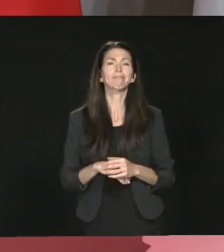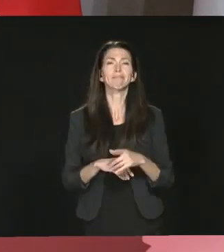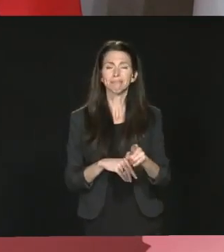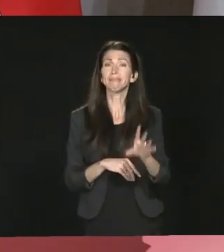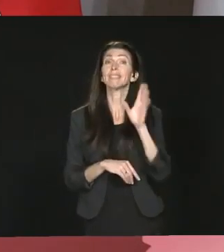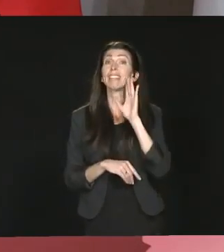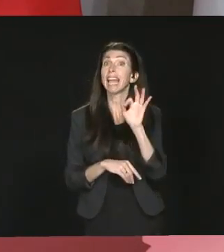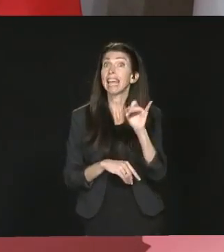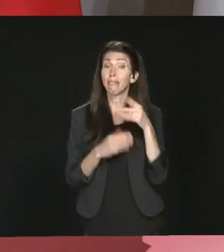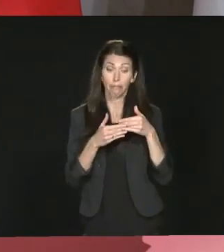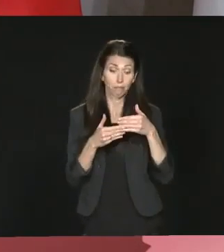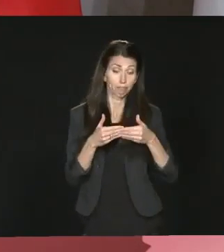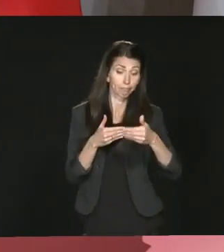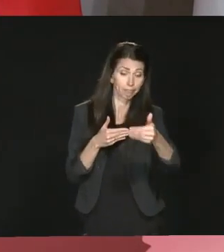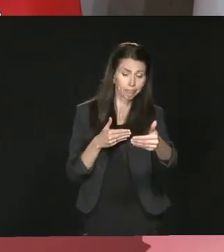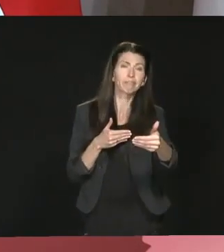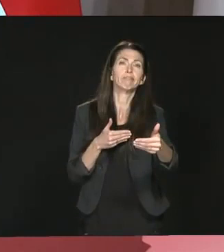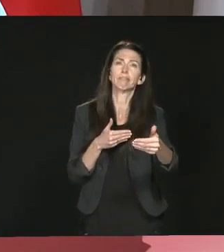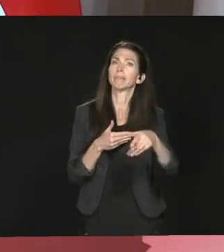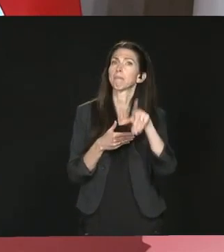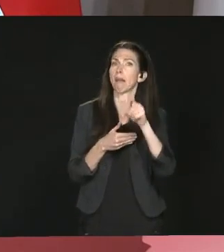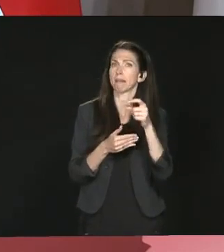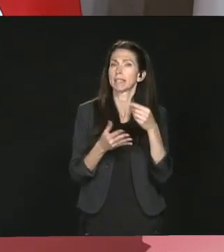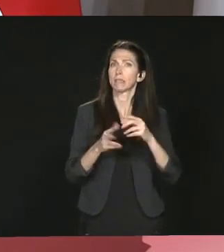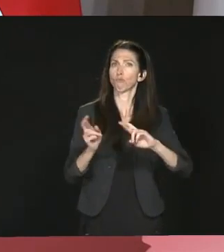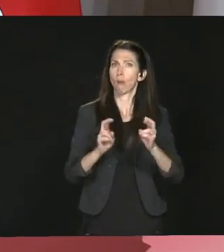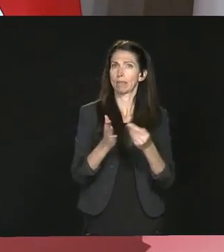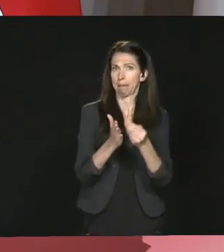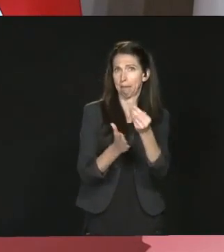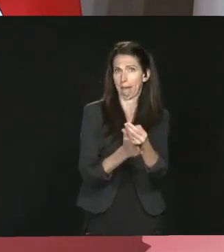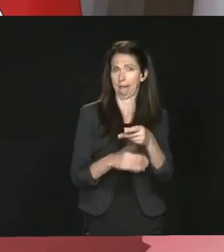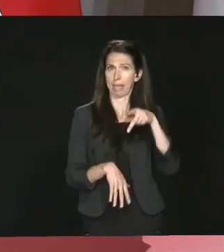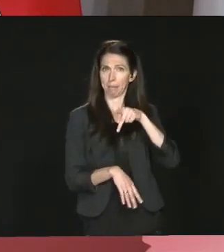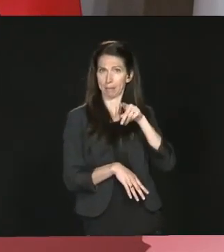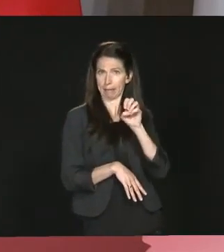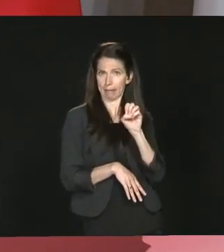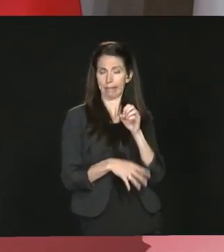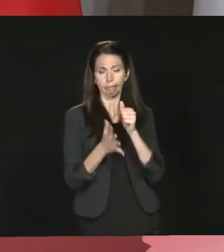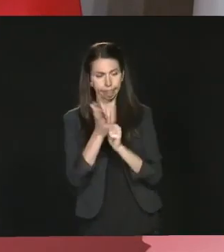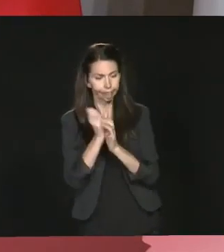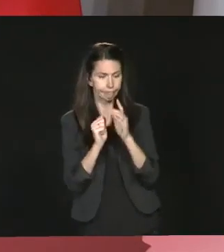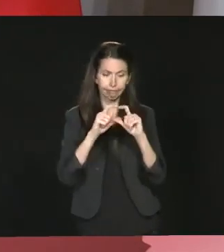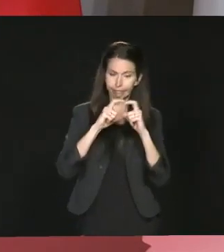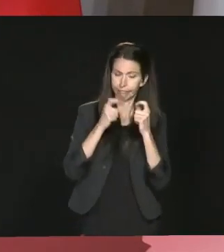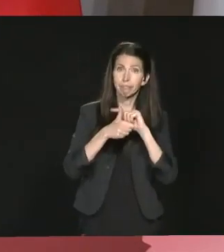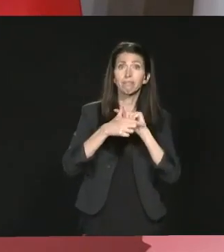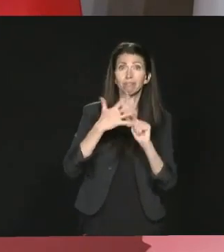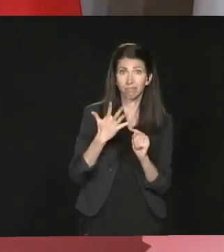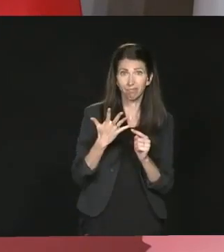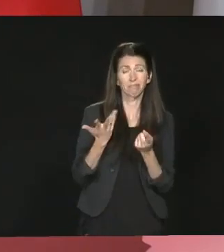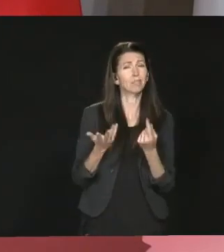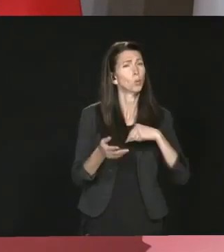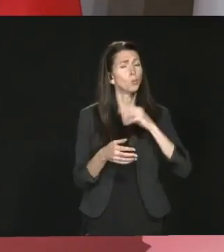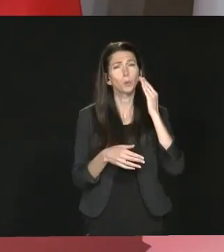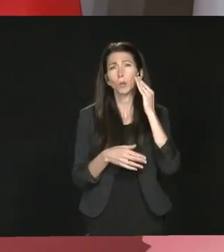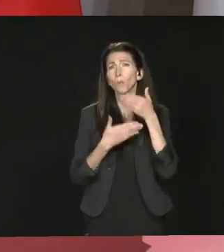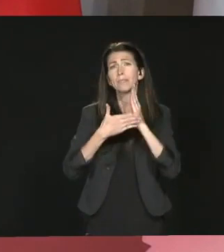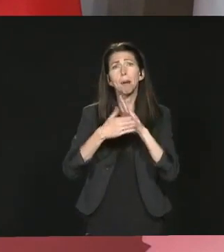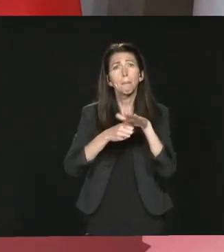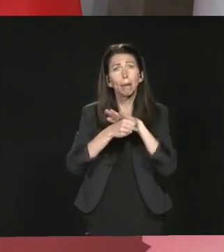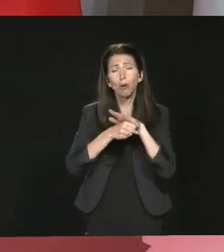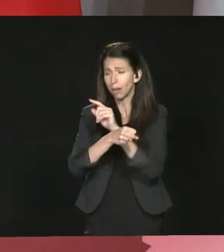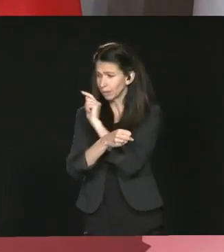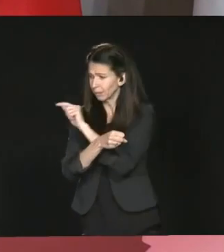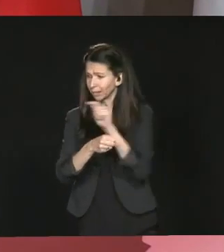be essential to Canada's recovery. Restrictions are easing across this country in one form or another, and